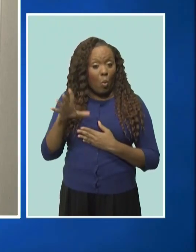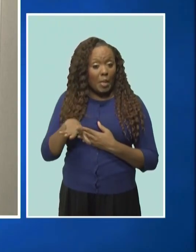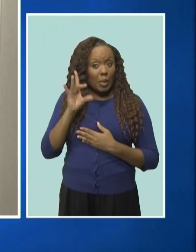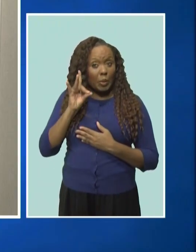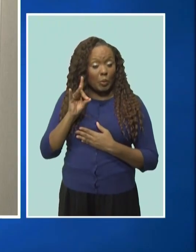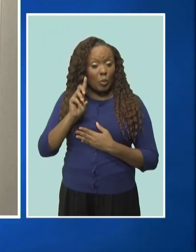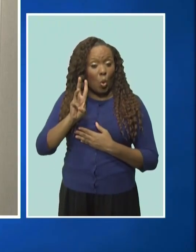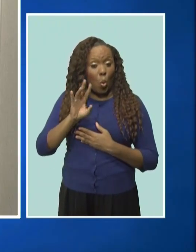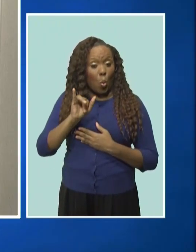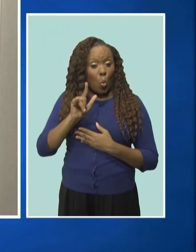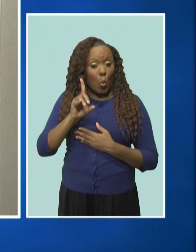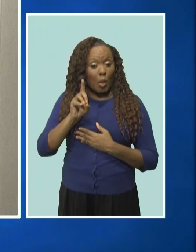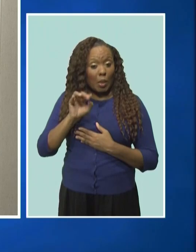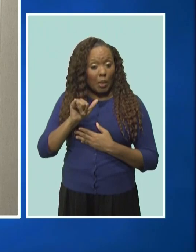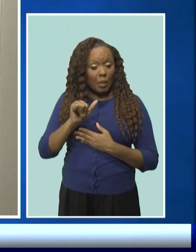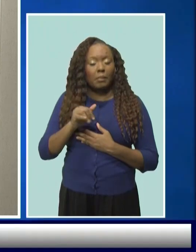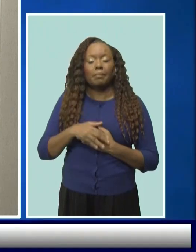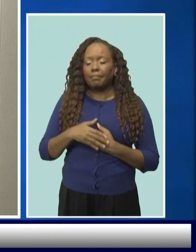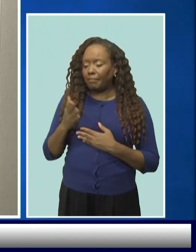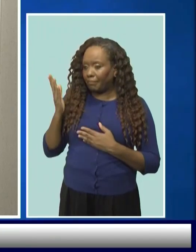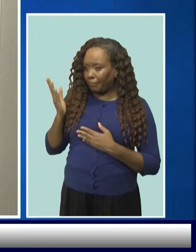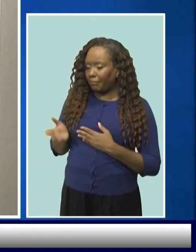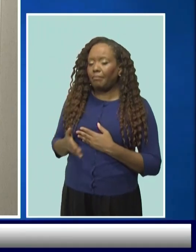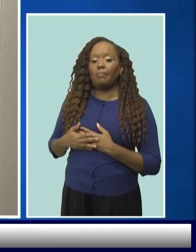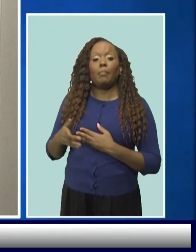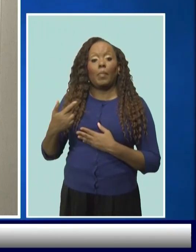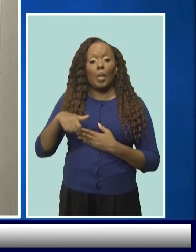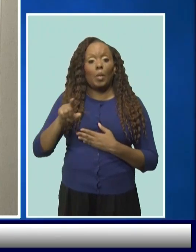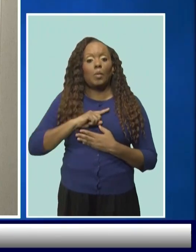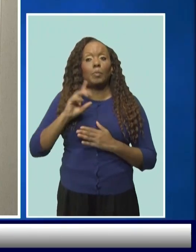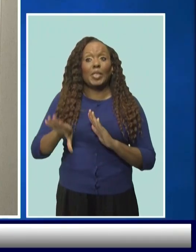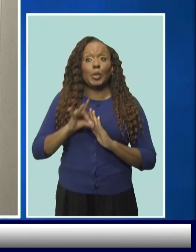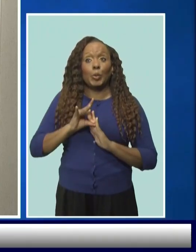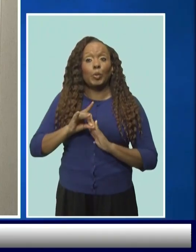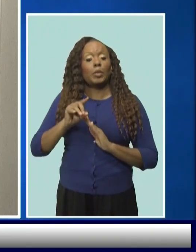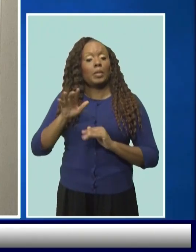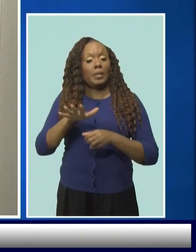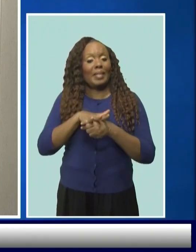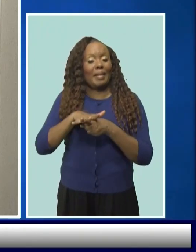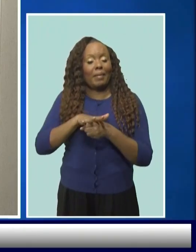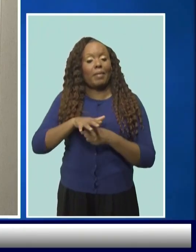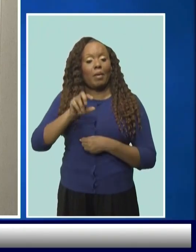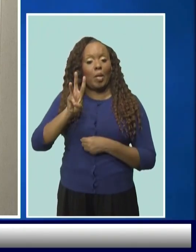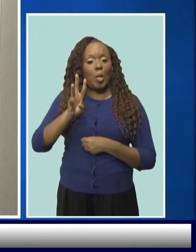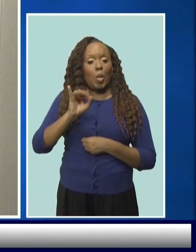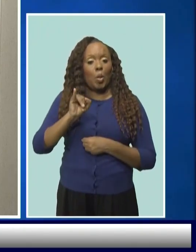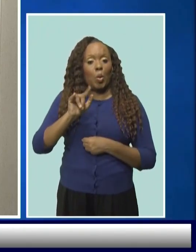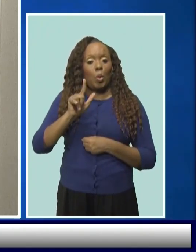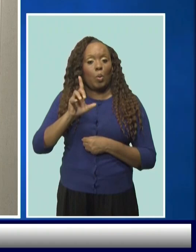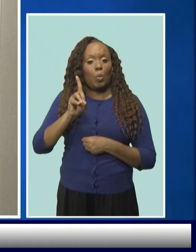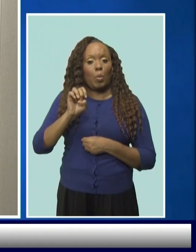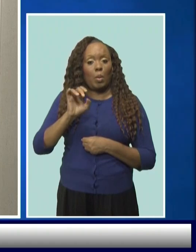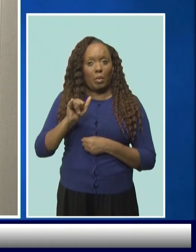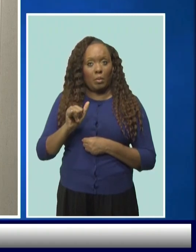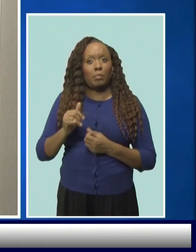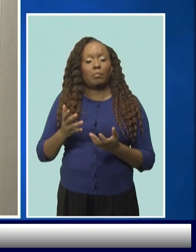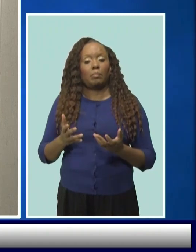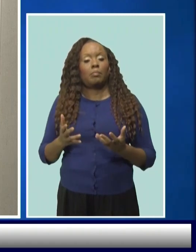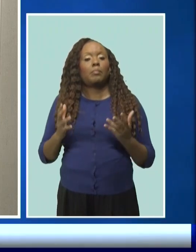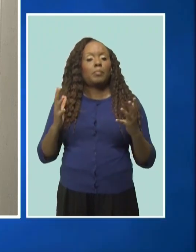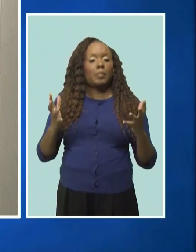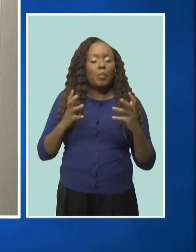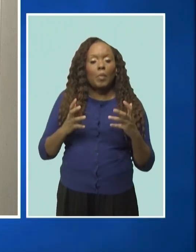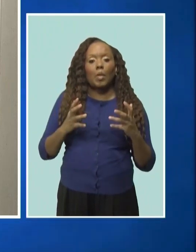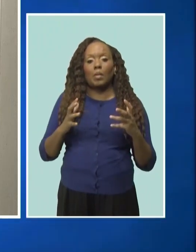start with Wildy and see if we could do the pulsing of what's happening, but